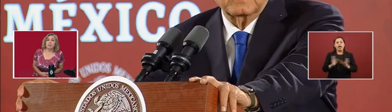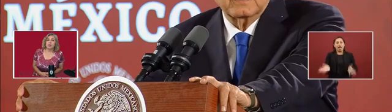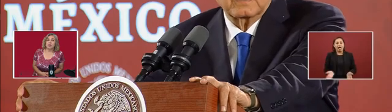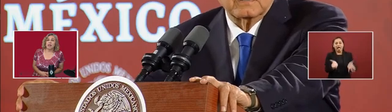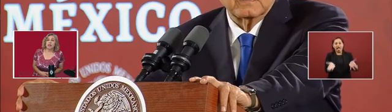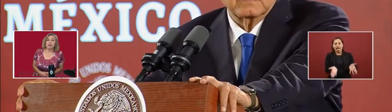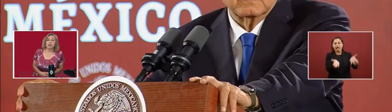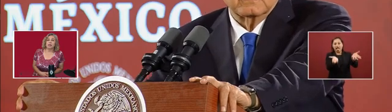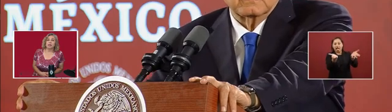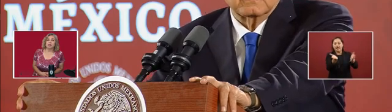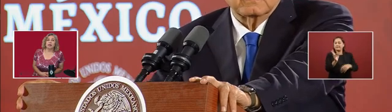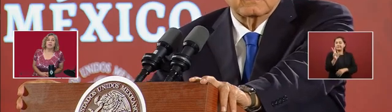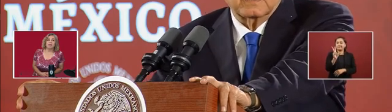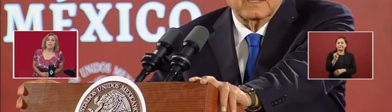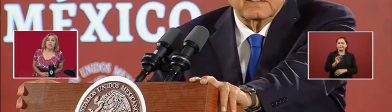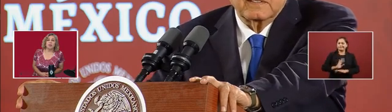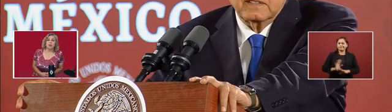most